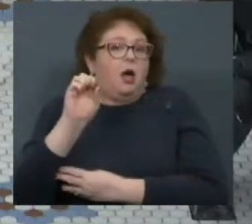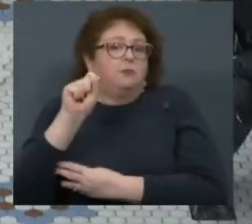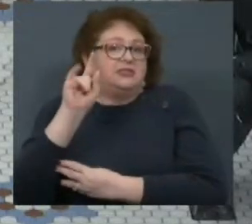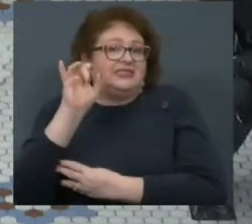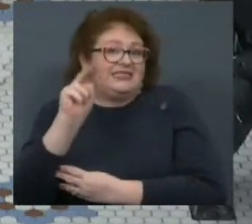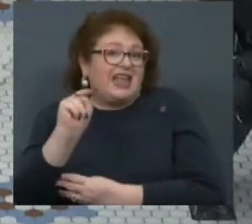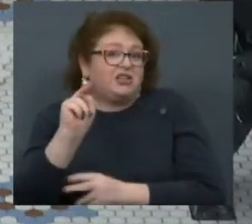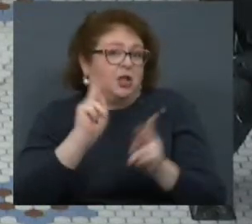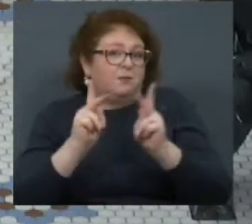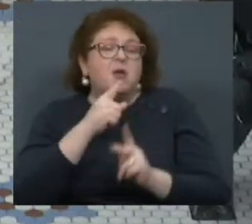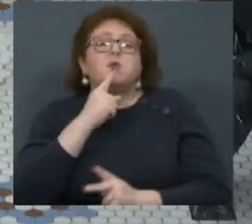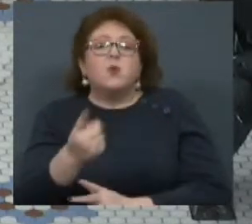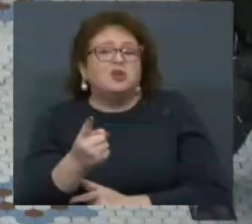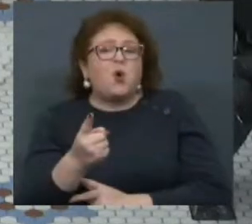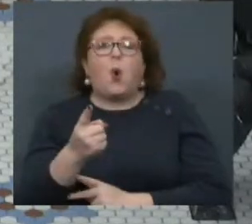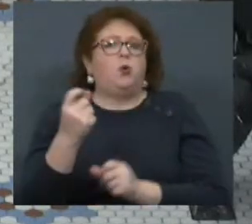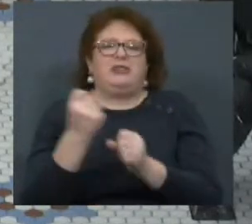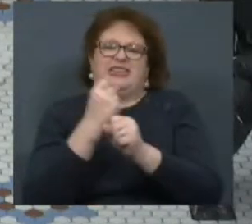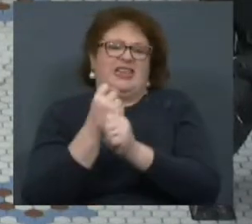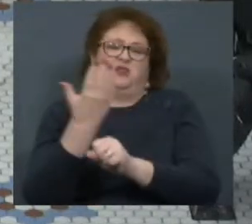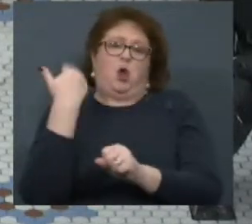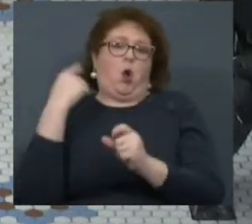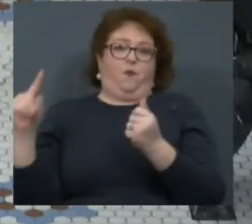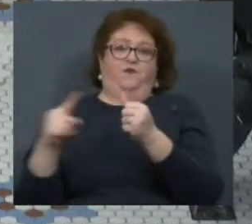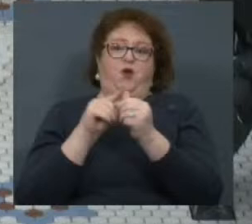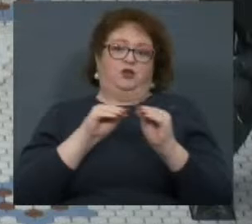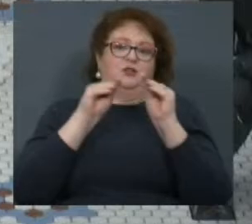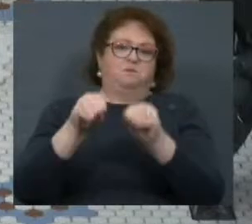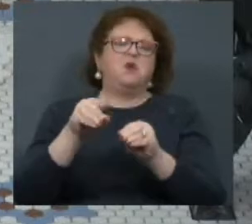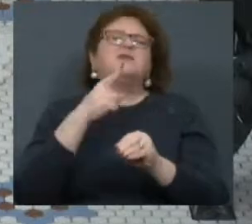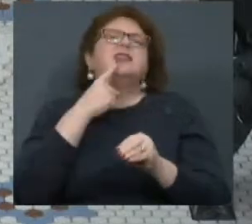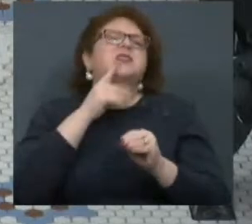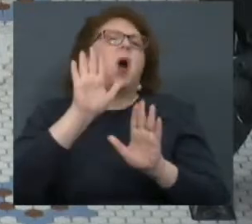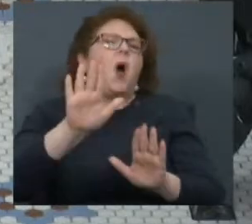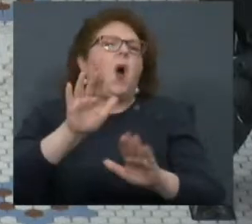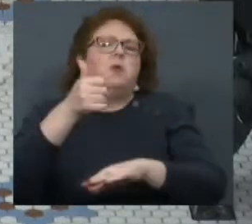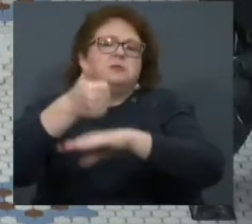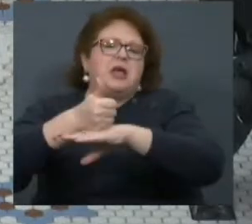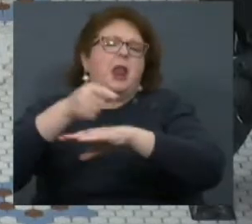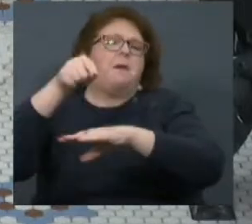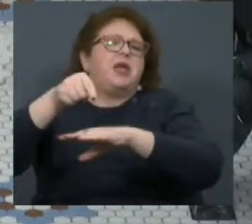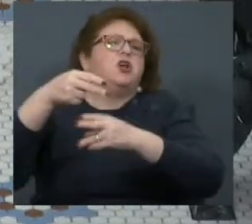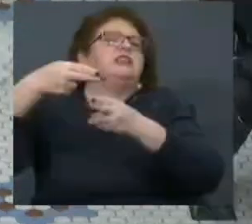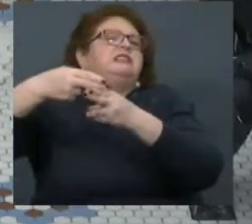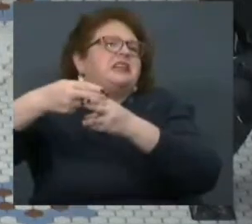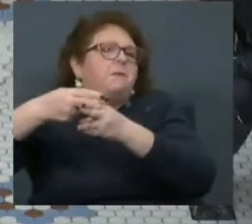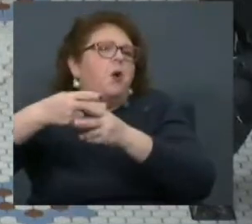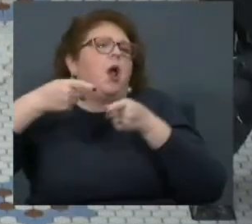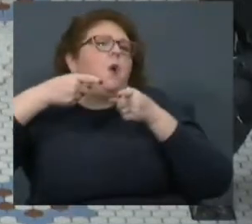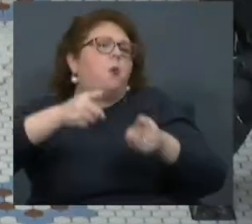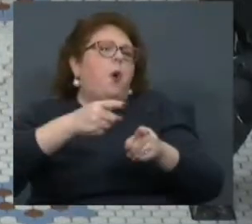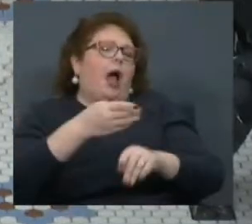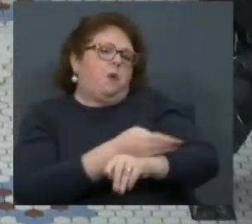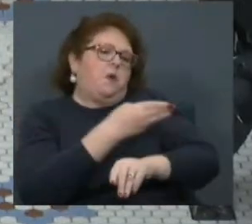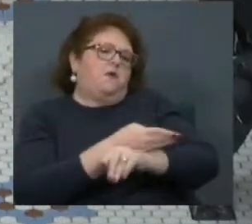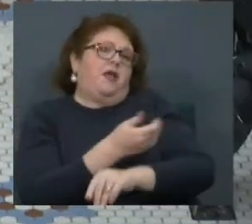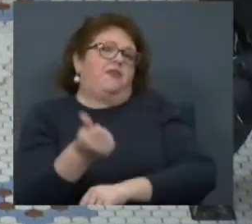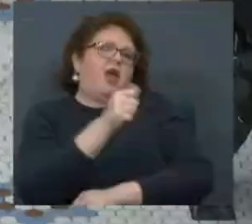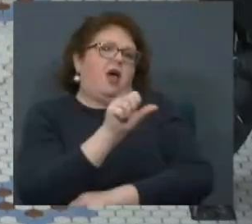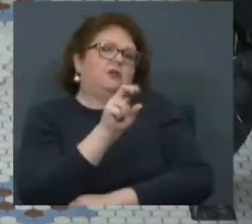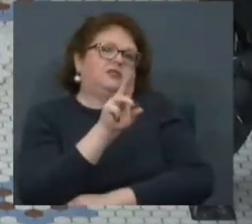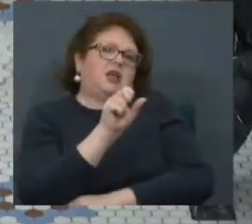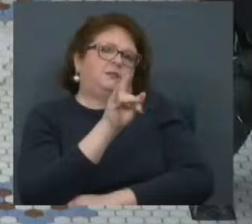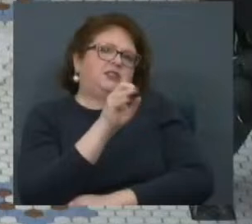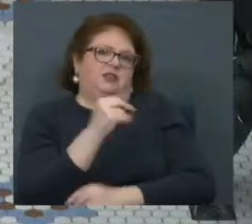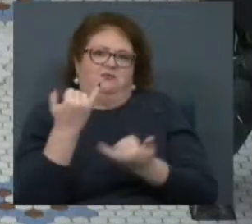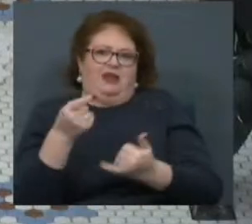told years ago when they first moved there, we're setting up here temporarily while we renovate the other substation. Now that's a fixture